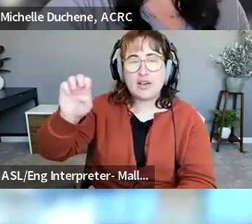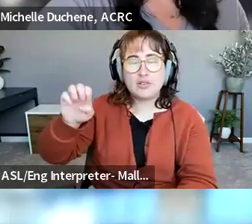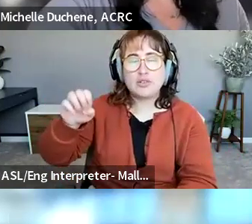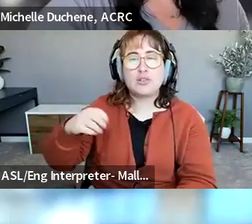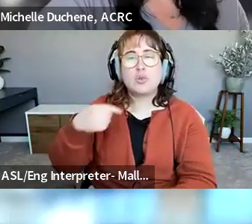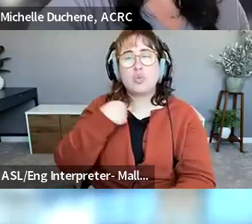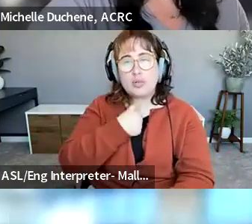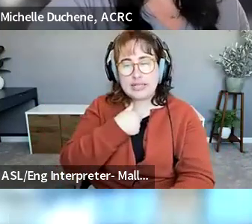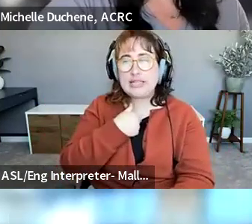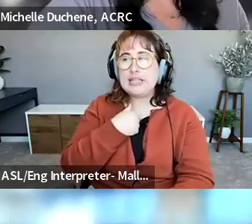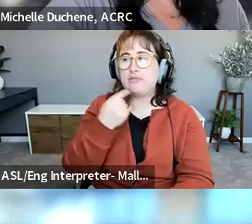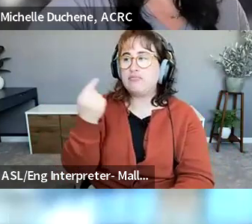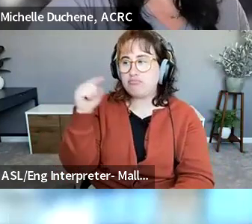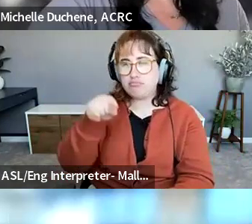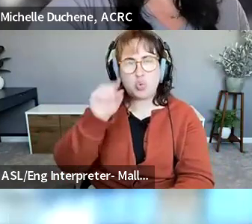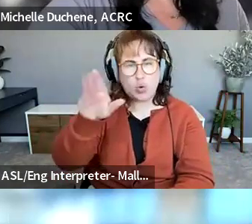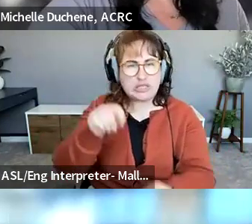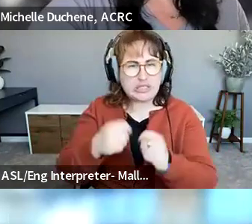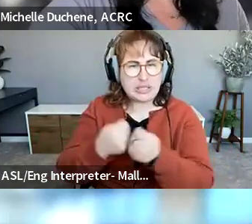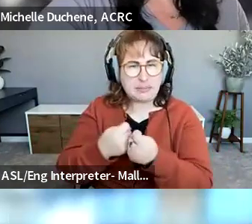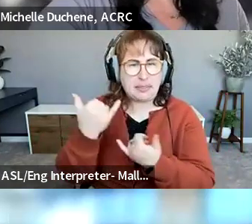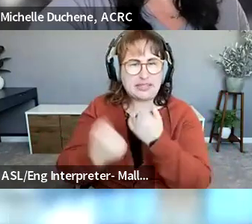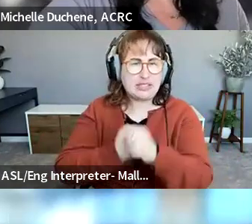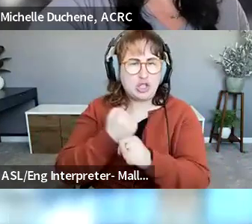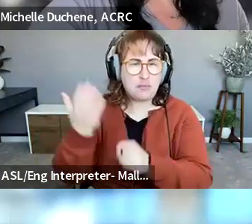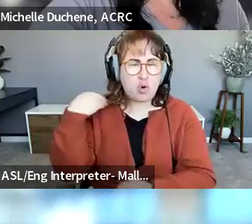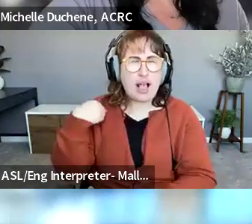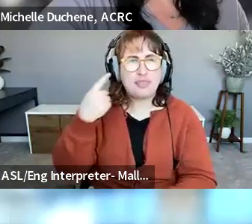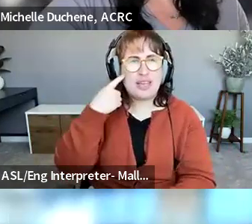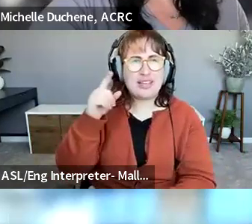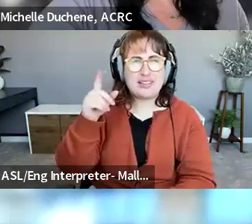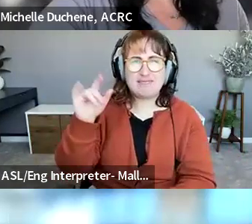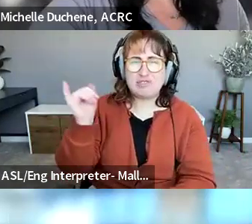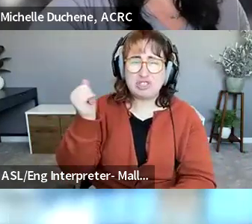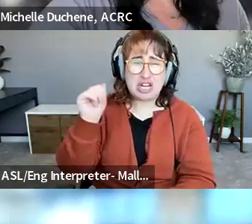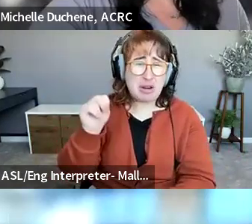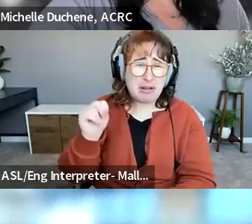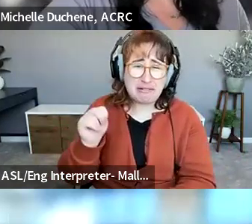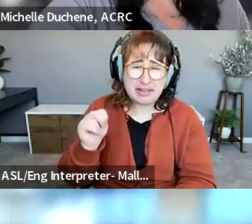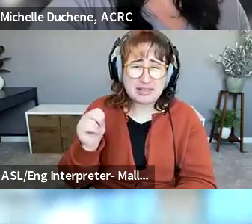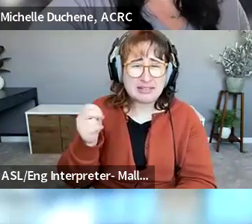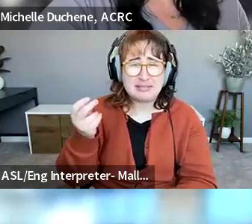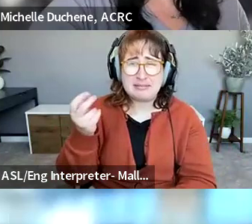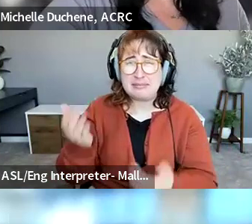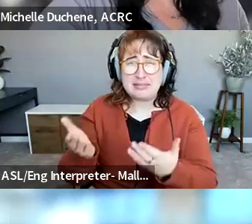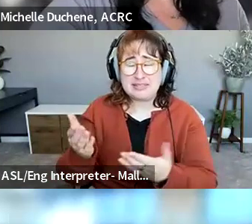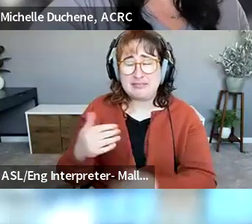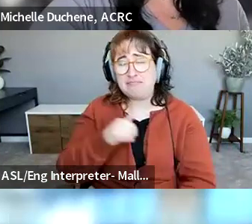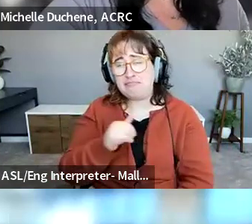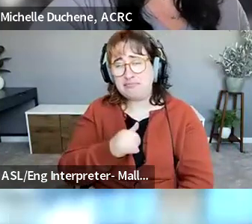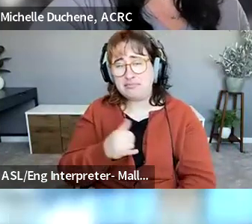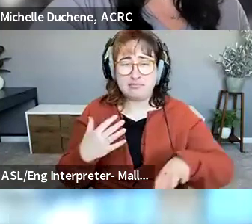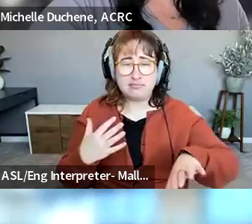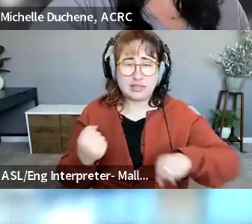had spoken with your team earlier this year. I think, John, was it way back now in January already? We're at the end of the year almost,